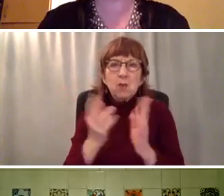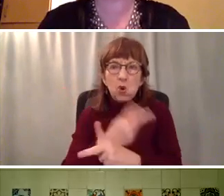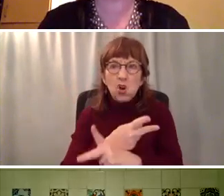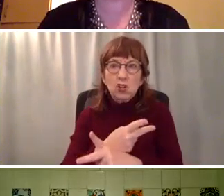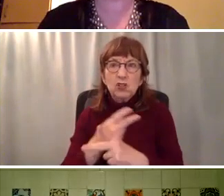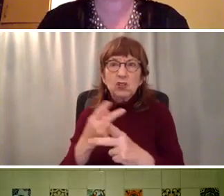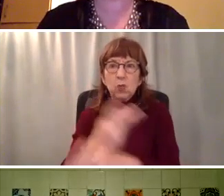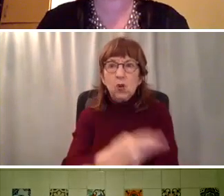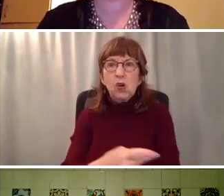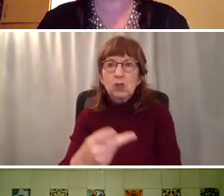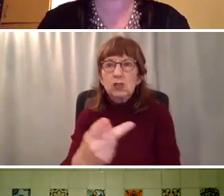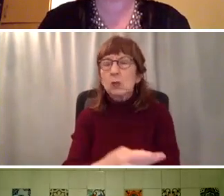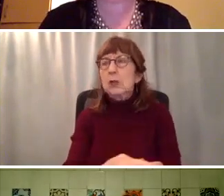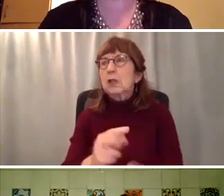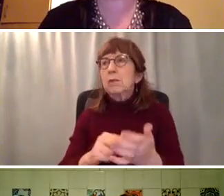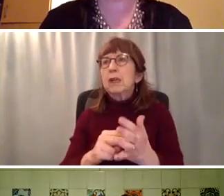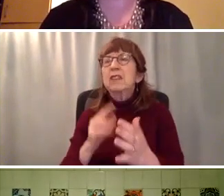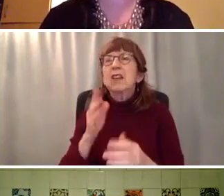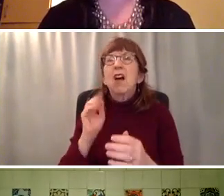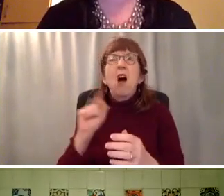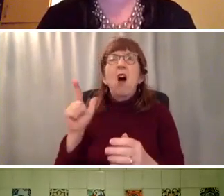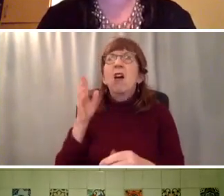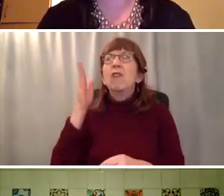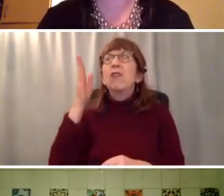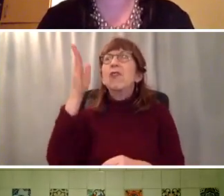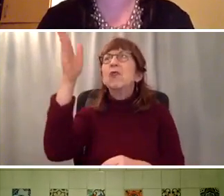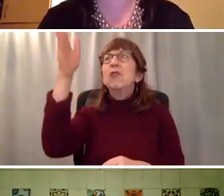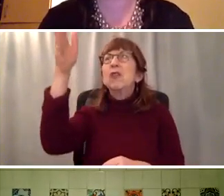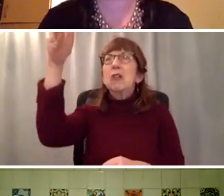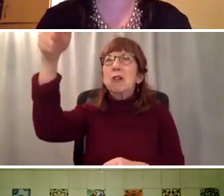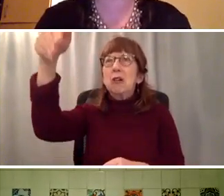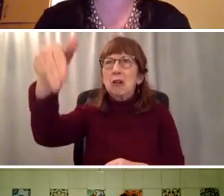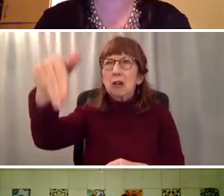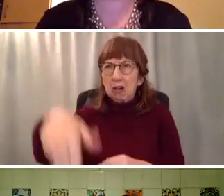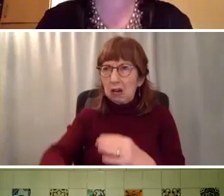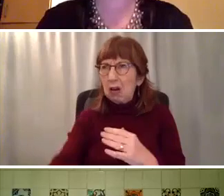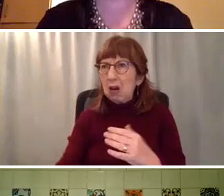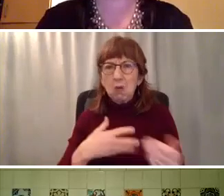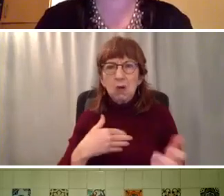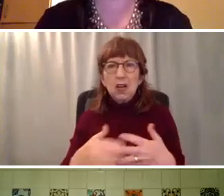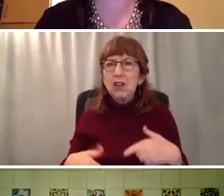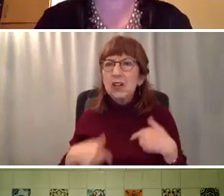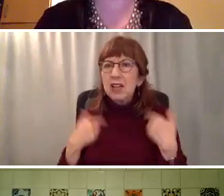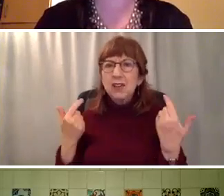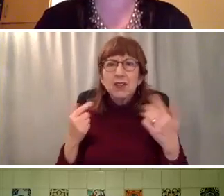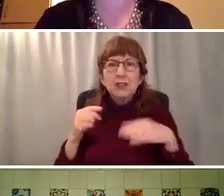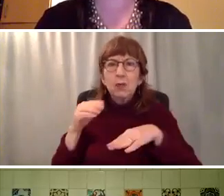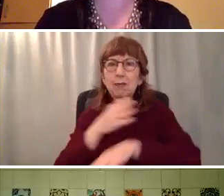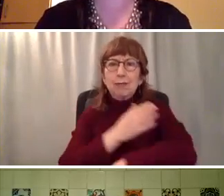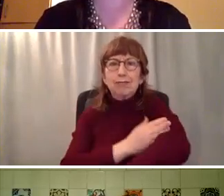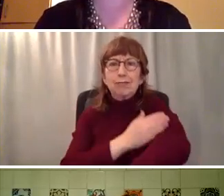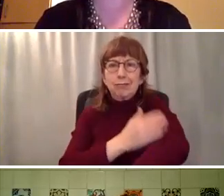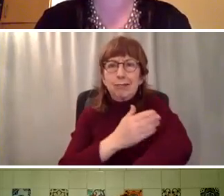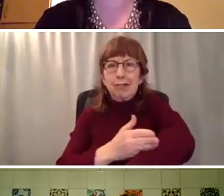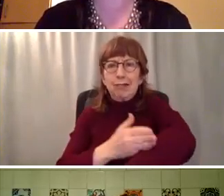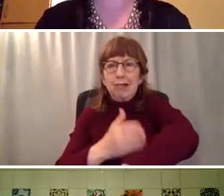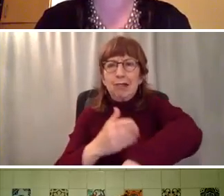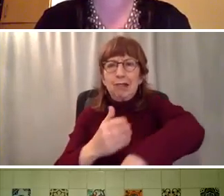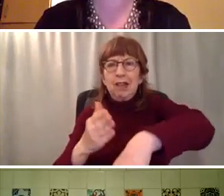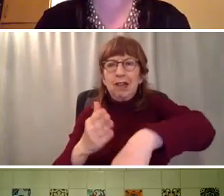no future that is not downwards, that is whatever this life is just, it keeps spiraling